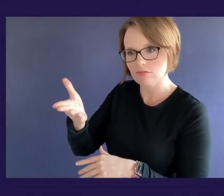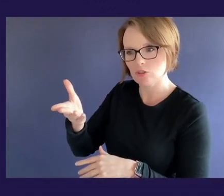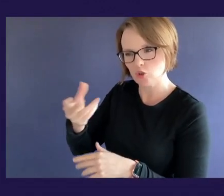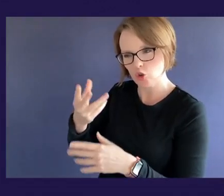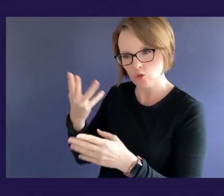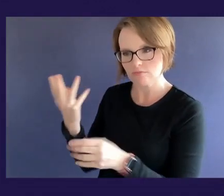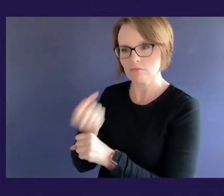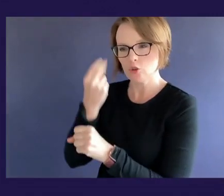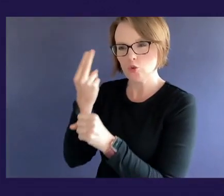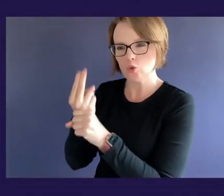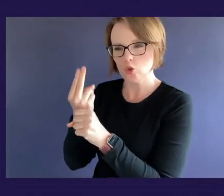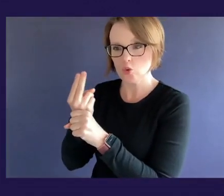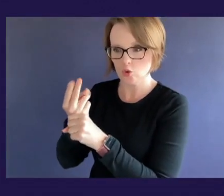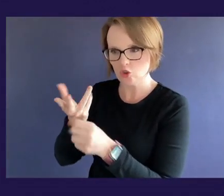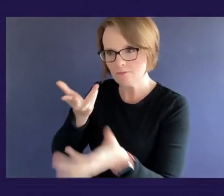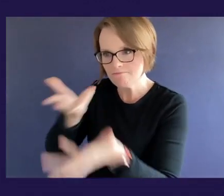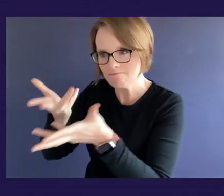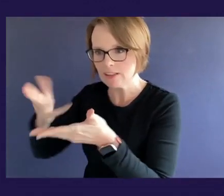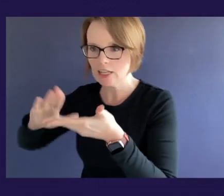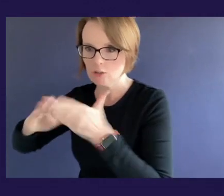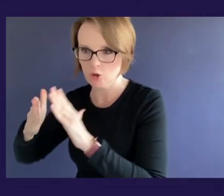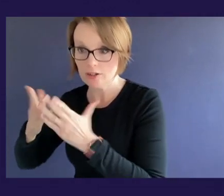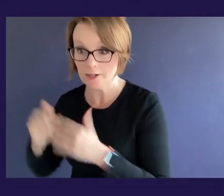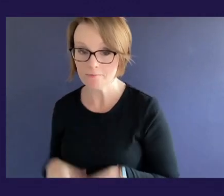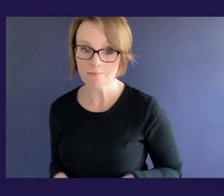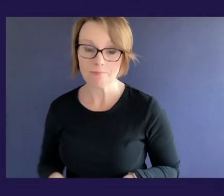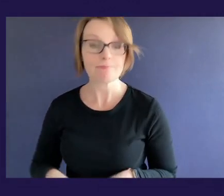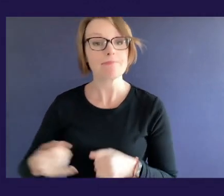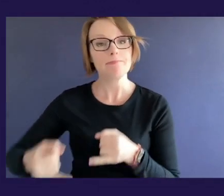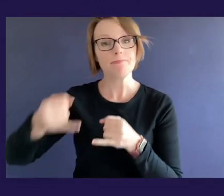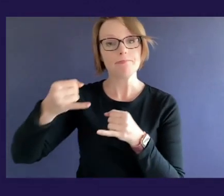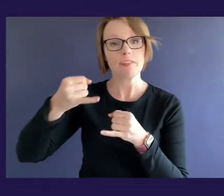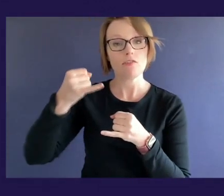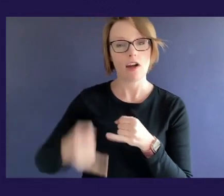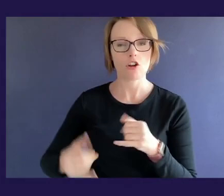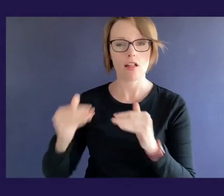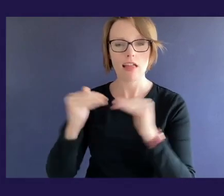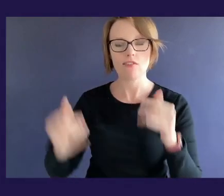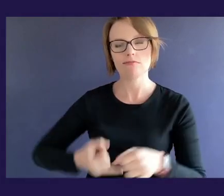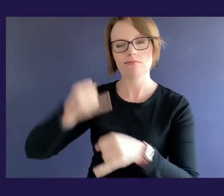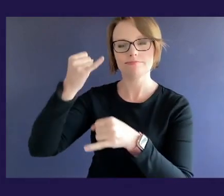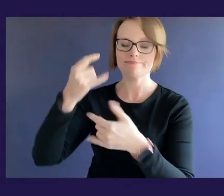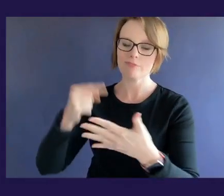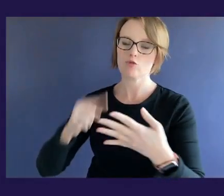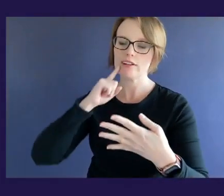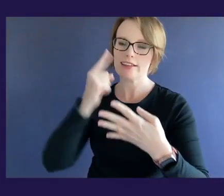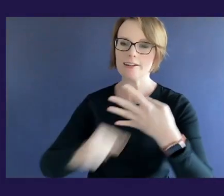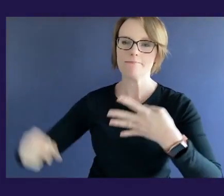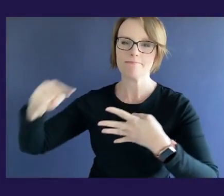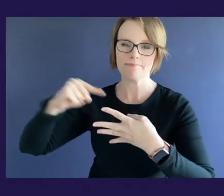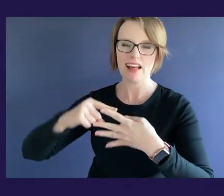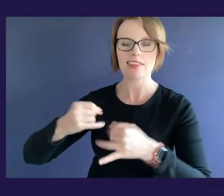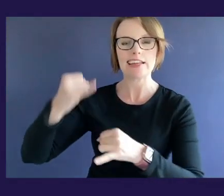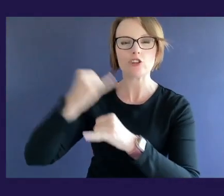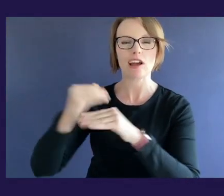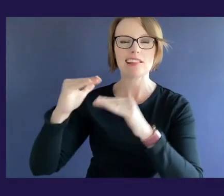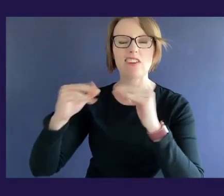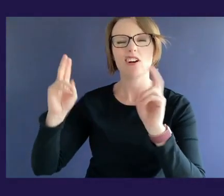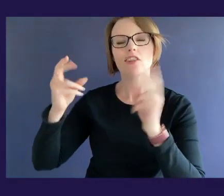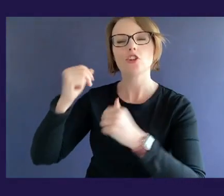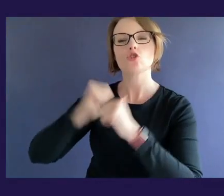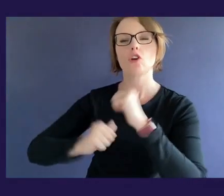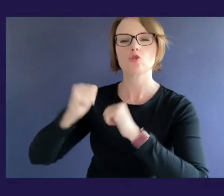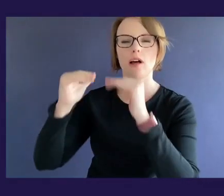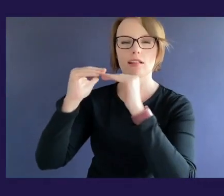All right, the fourth and final level were our institutional or structural level approaches. So this had 6 different categories